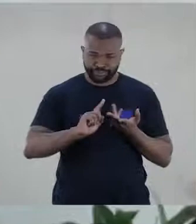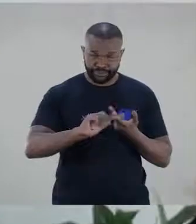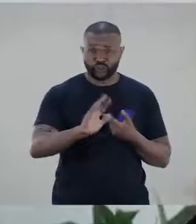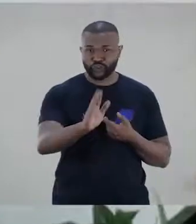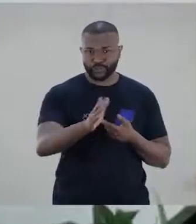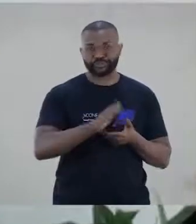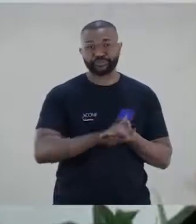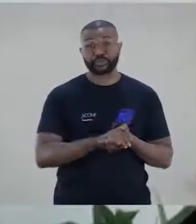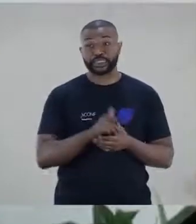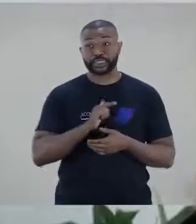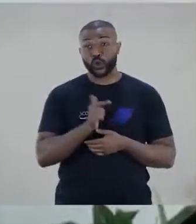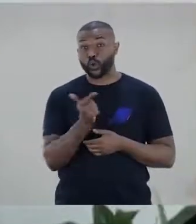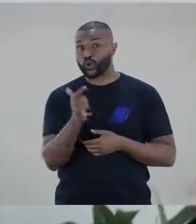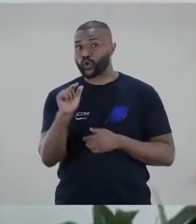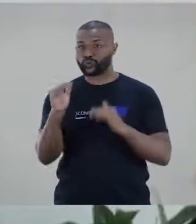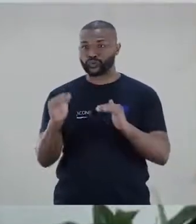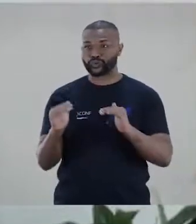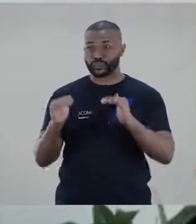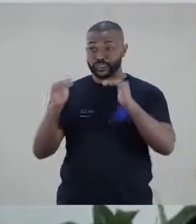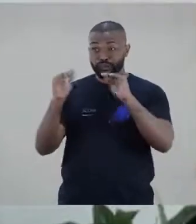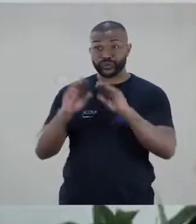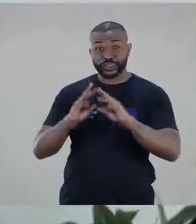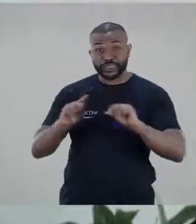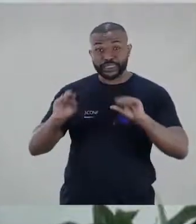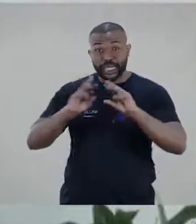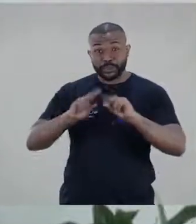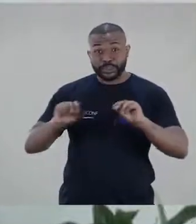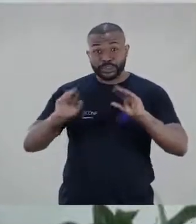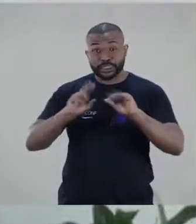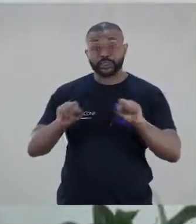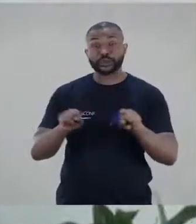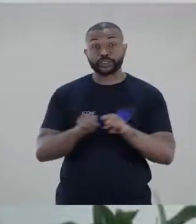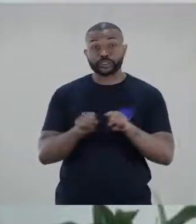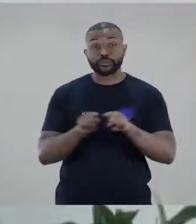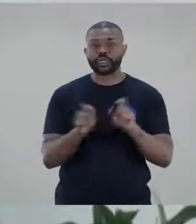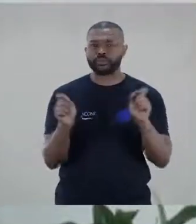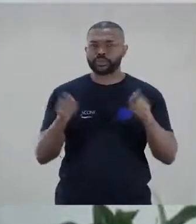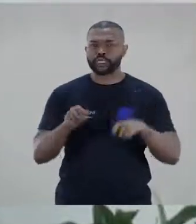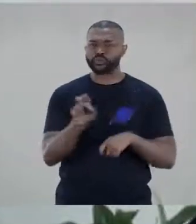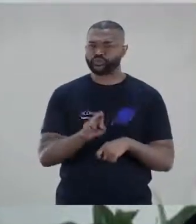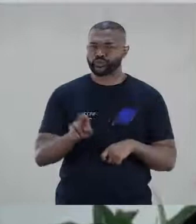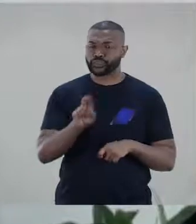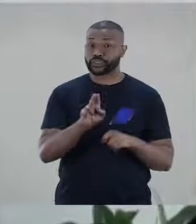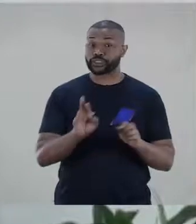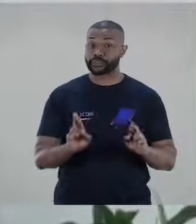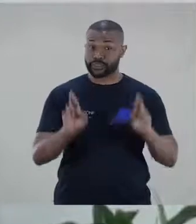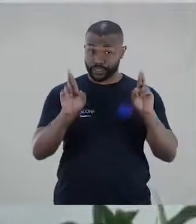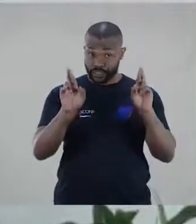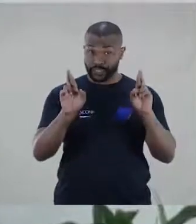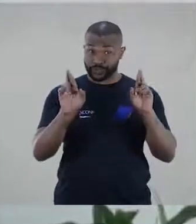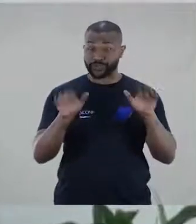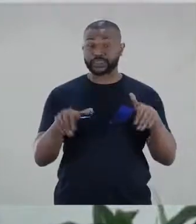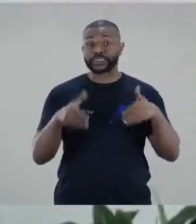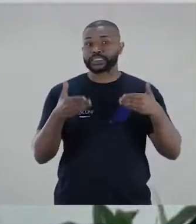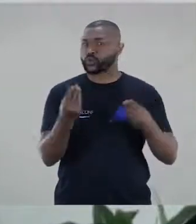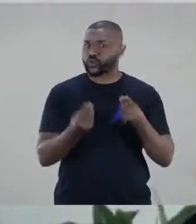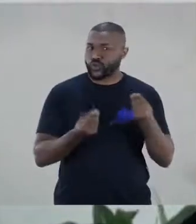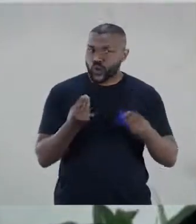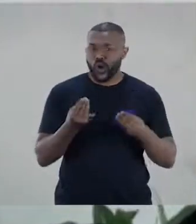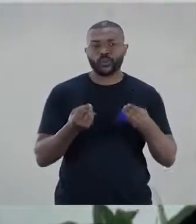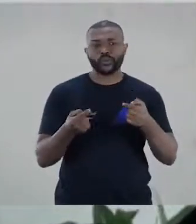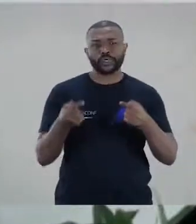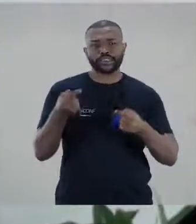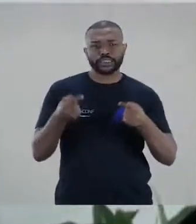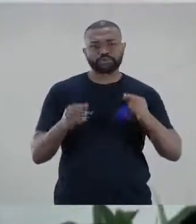abstraction and usability expected to be built so that you remove a lot of friction. You know, in a